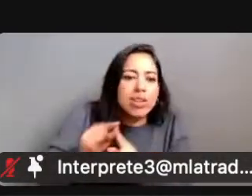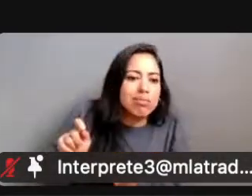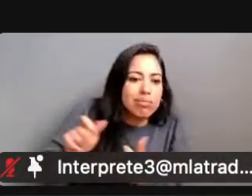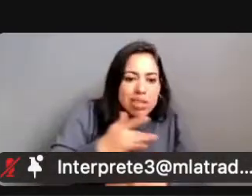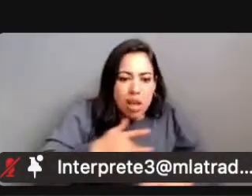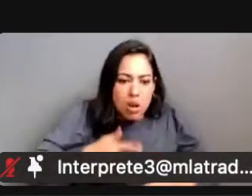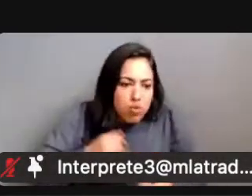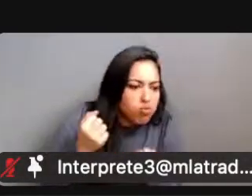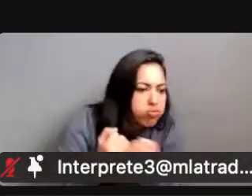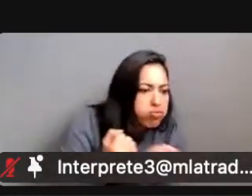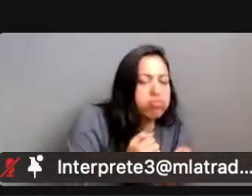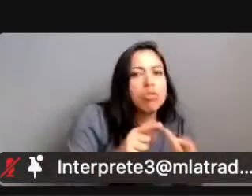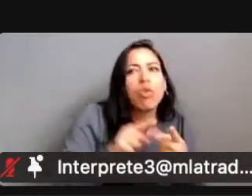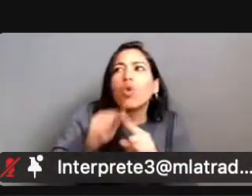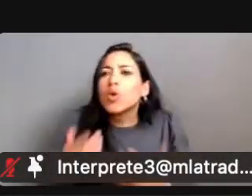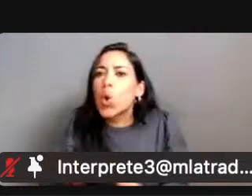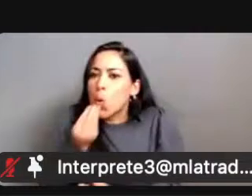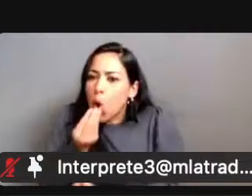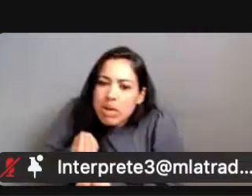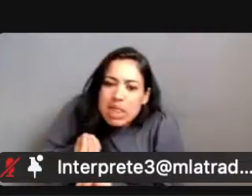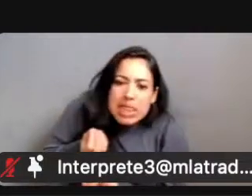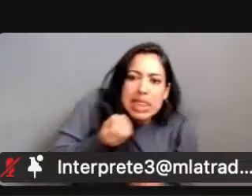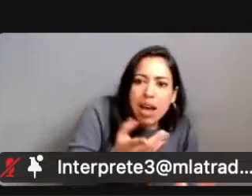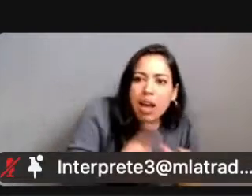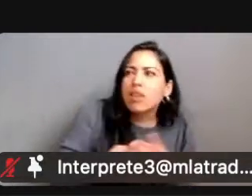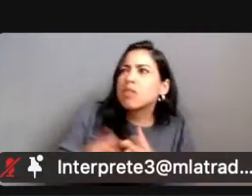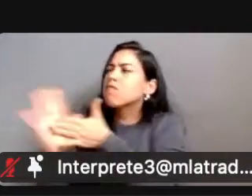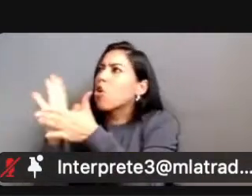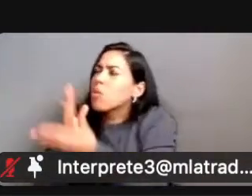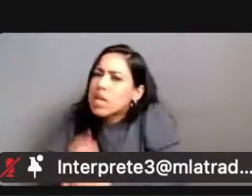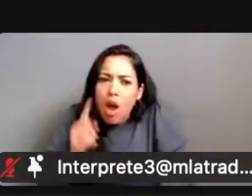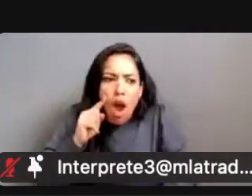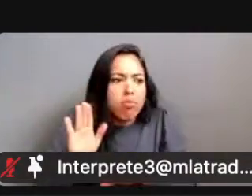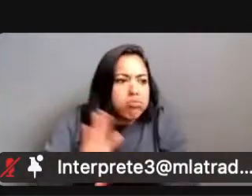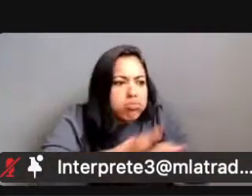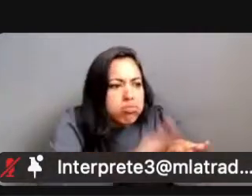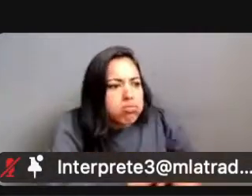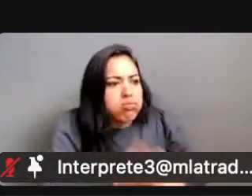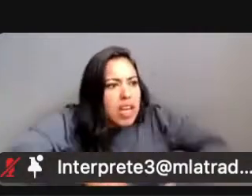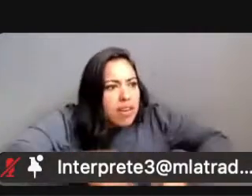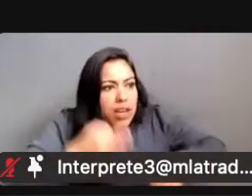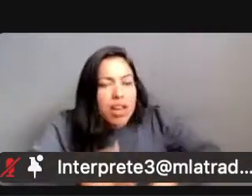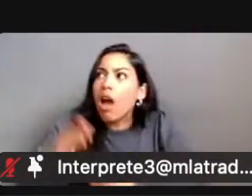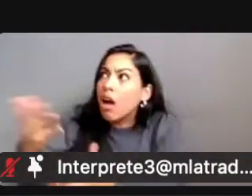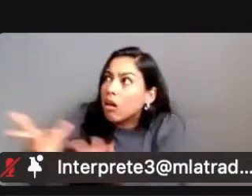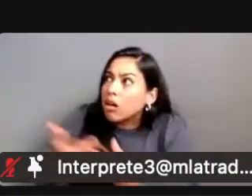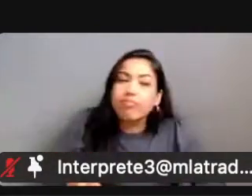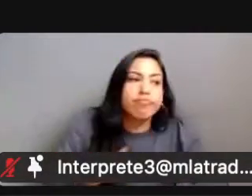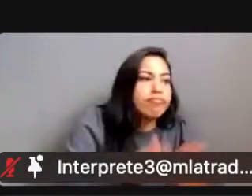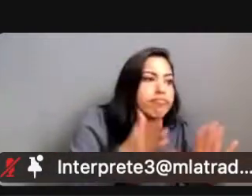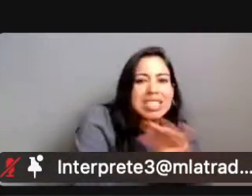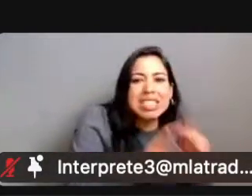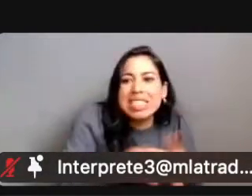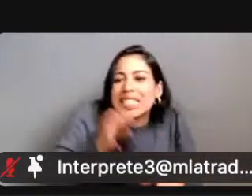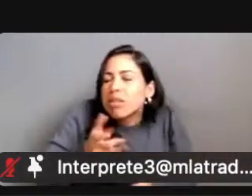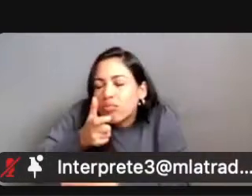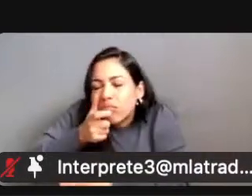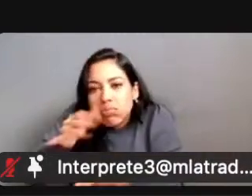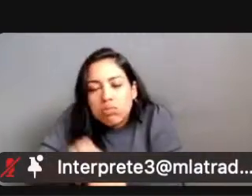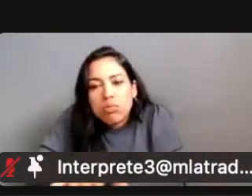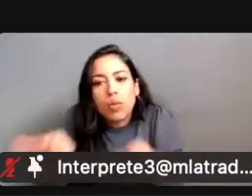helping the health services, looking for feeding timely and truthful